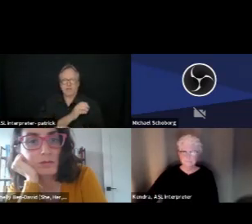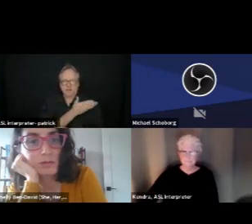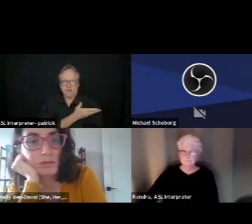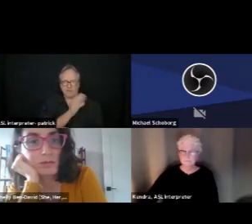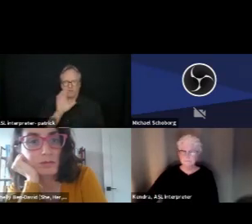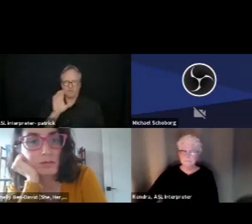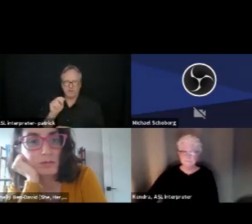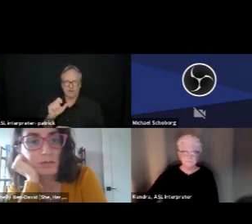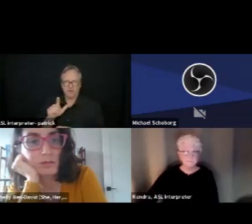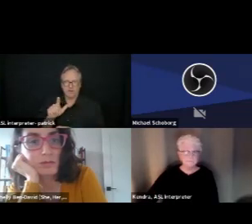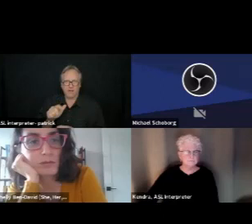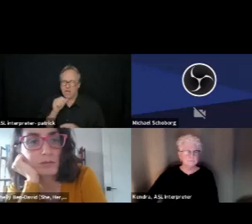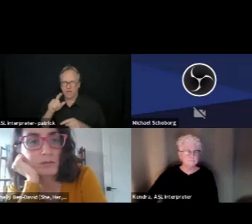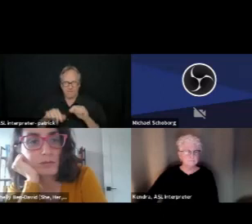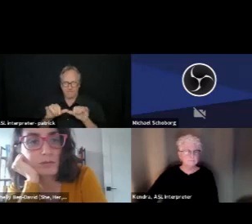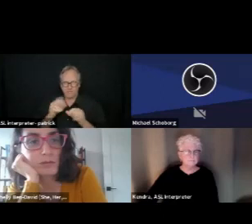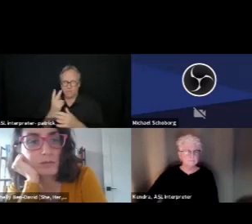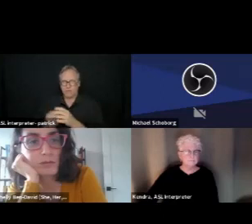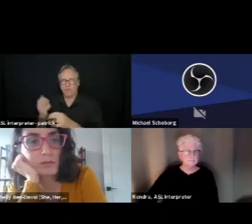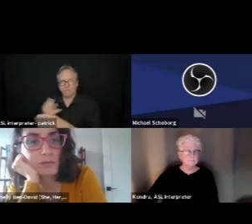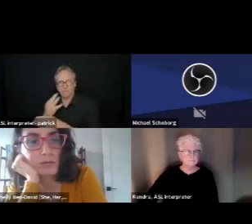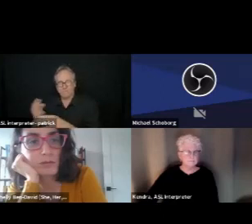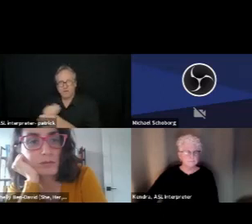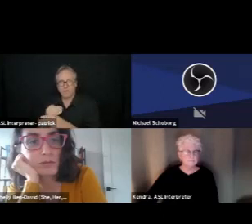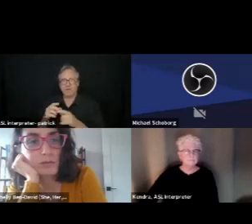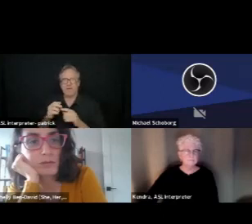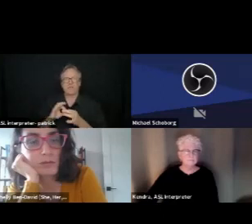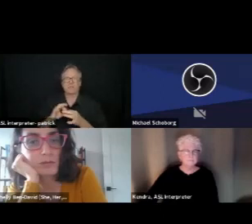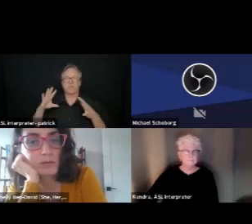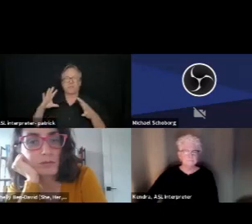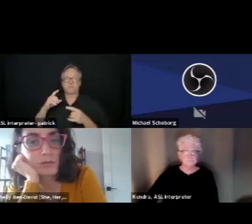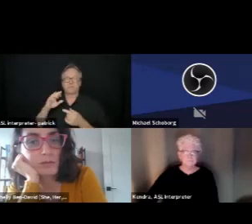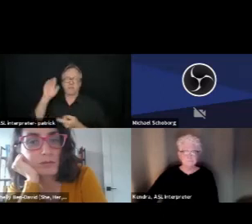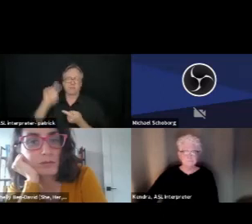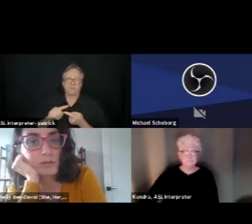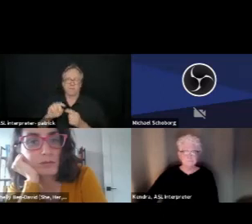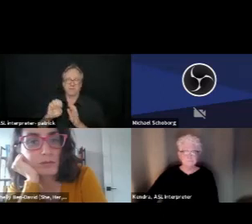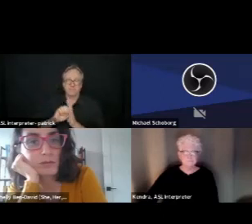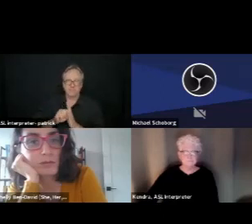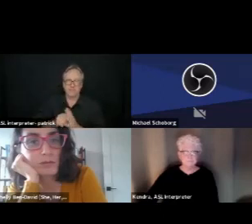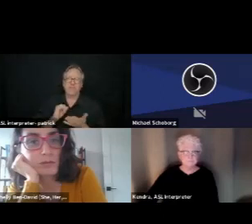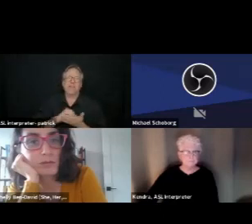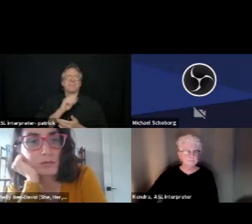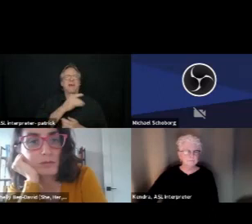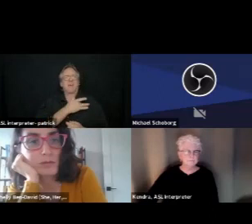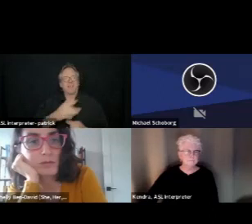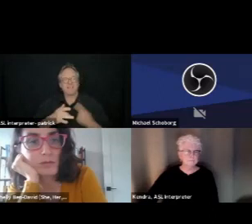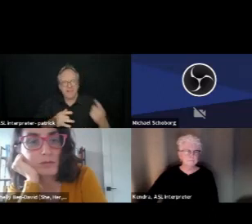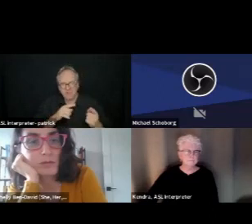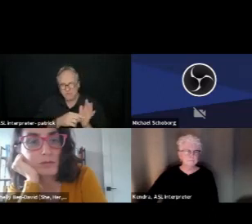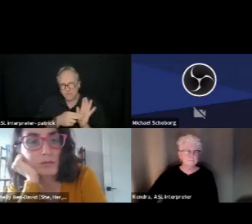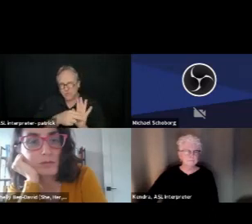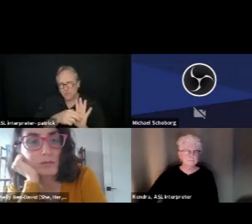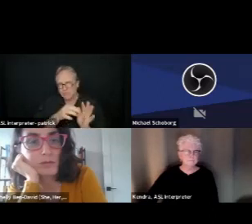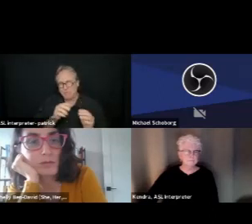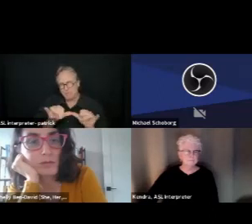measure both functioning and remission from symptoms, which is how clinical recovery is often defined